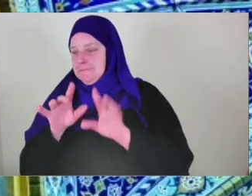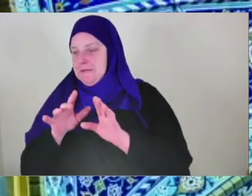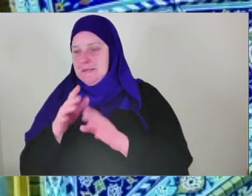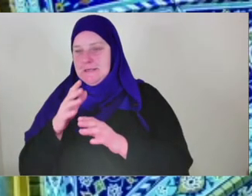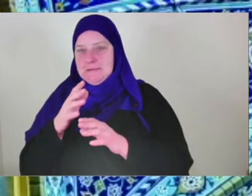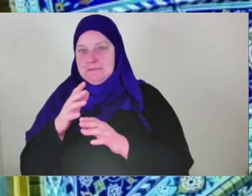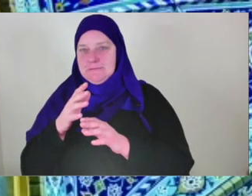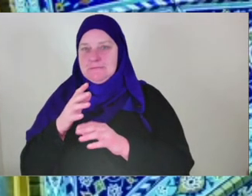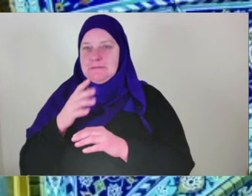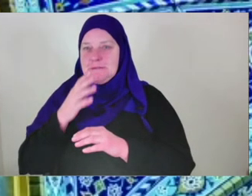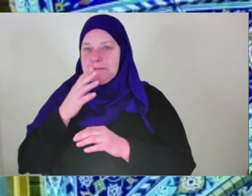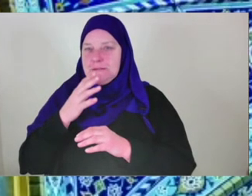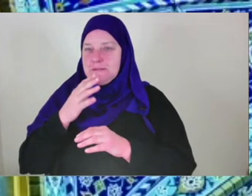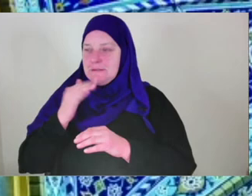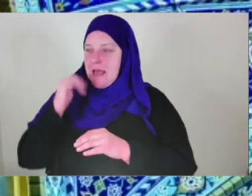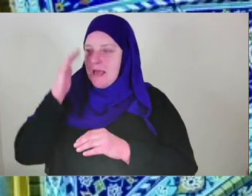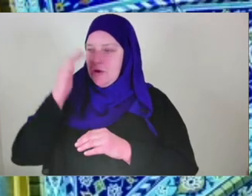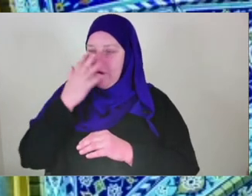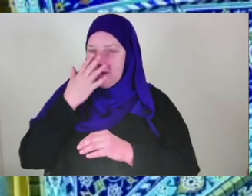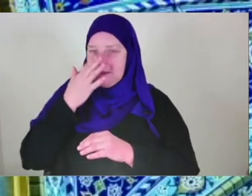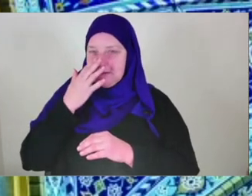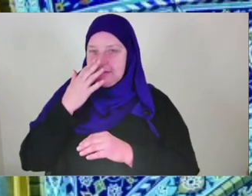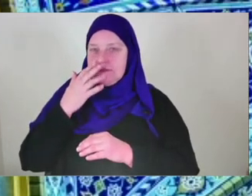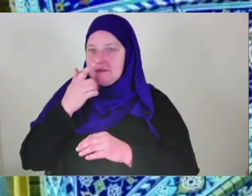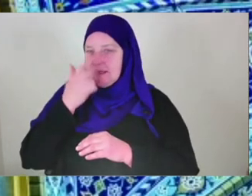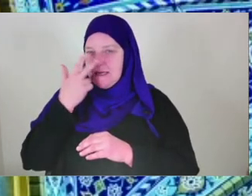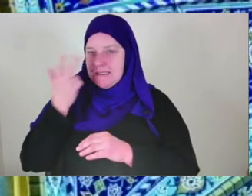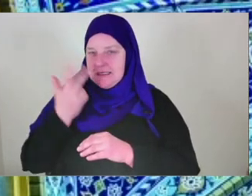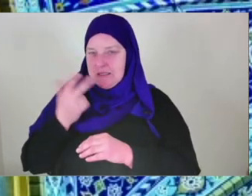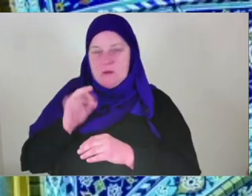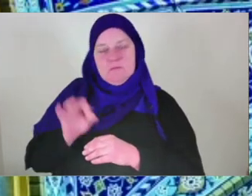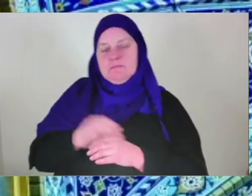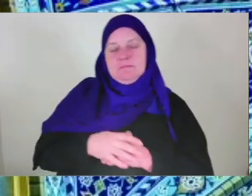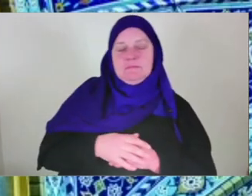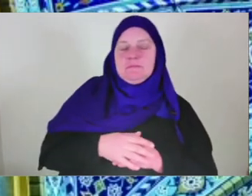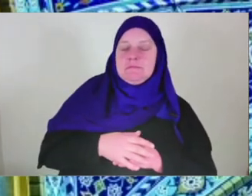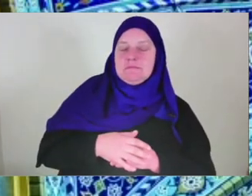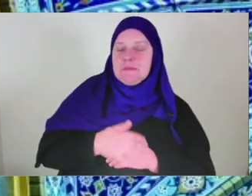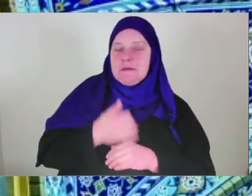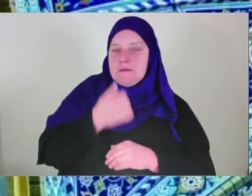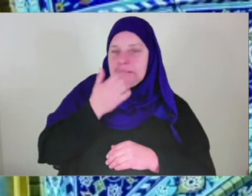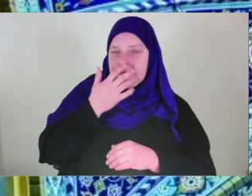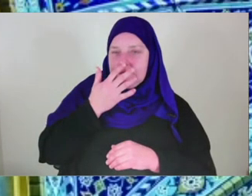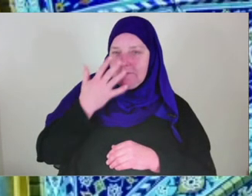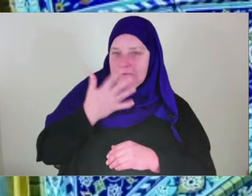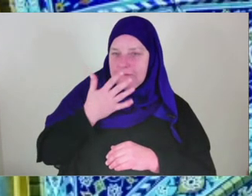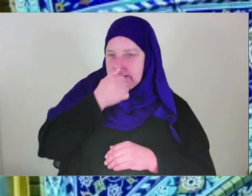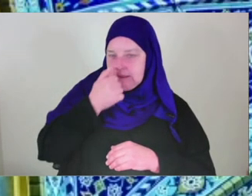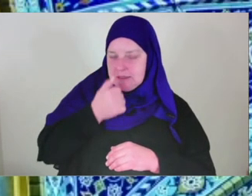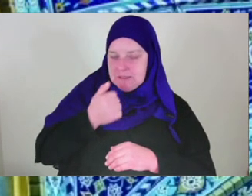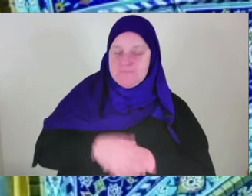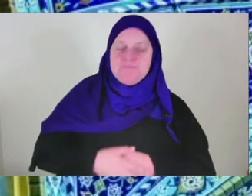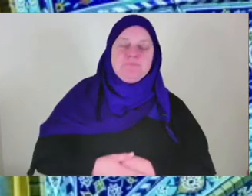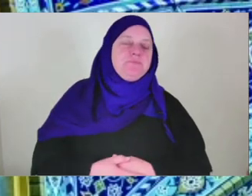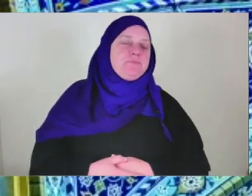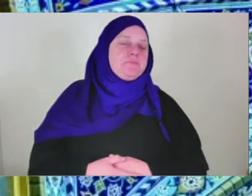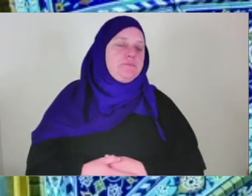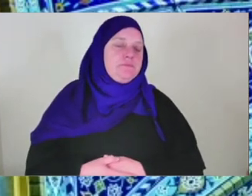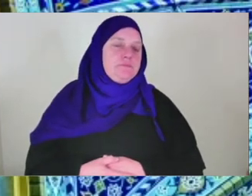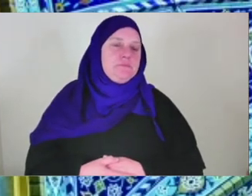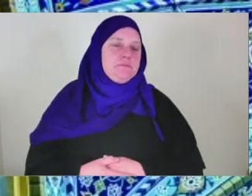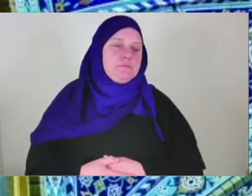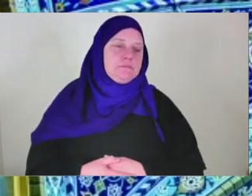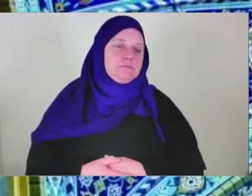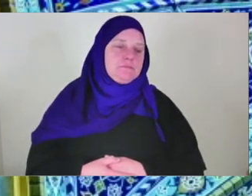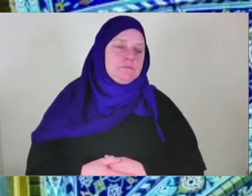don't mind, for the sake of the discussion. Let's say it's a 12-year-old boy and has some saving because they know that by the time they reach the age